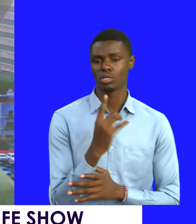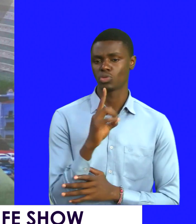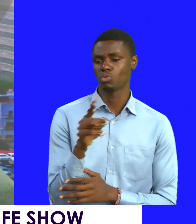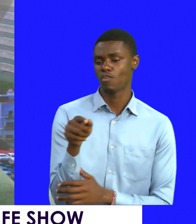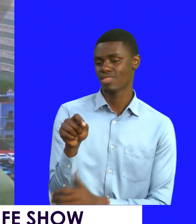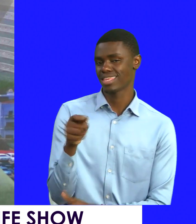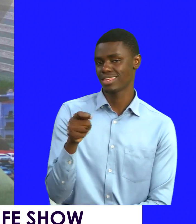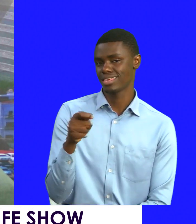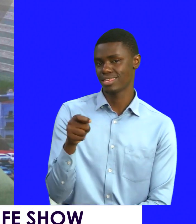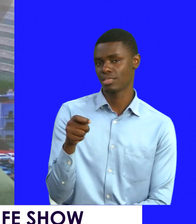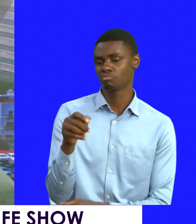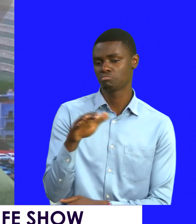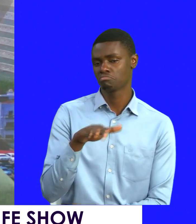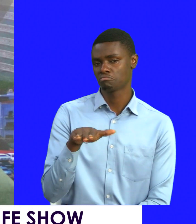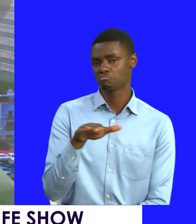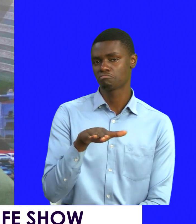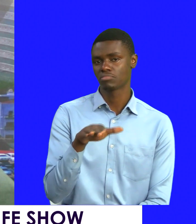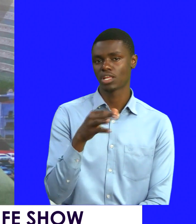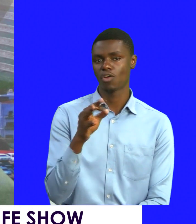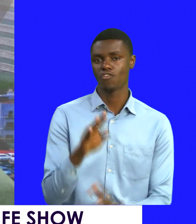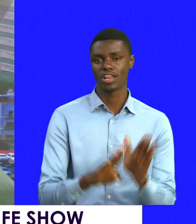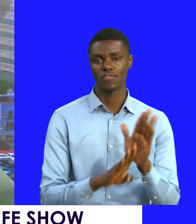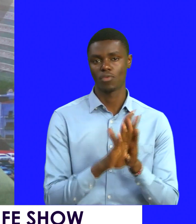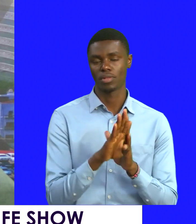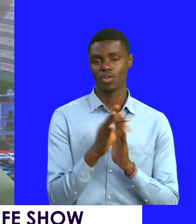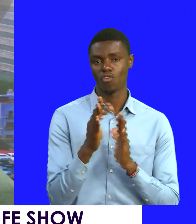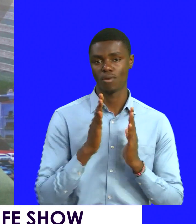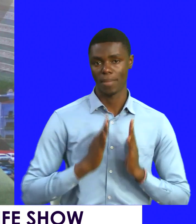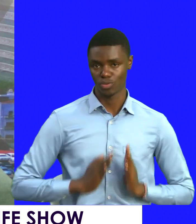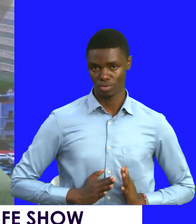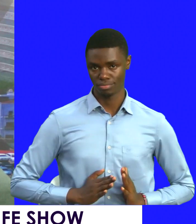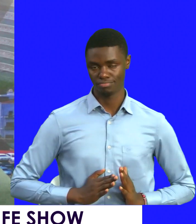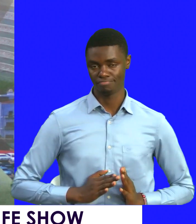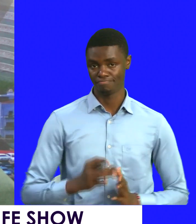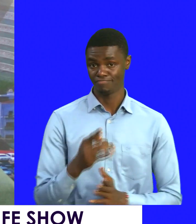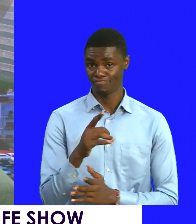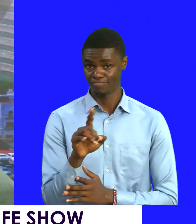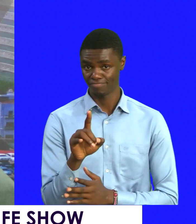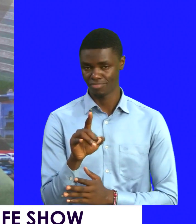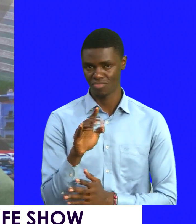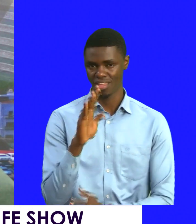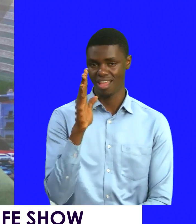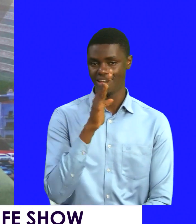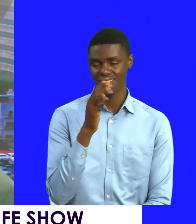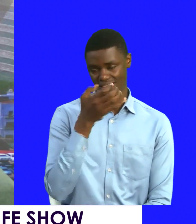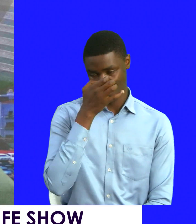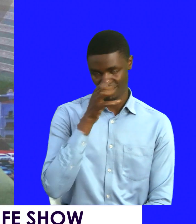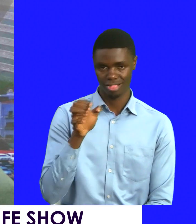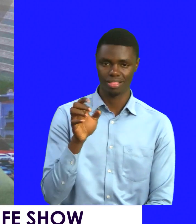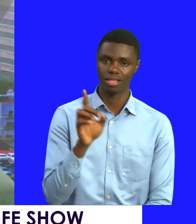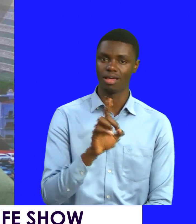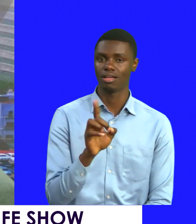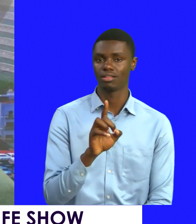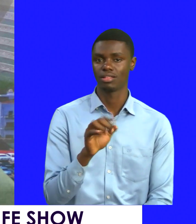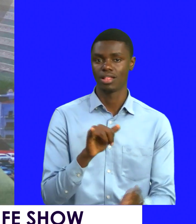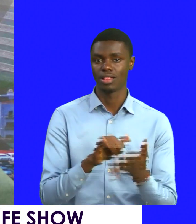key areas of development of a human being. Never neglect it. And